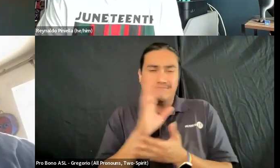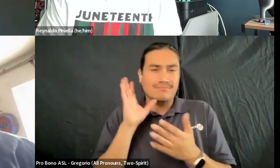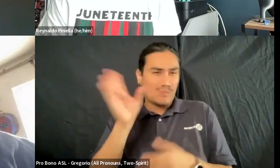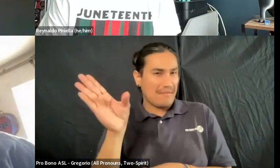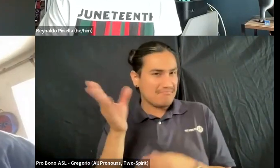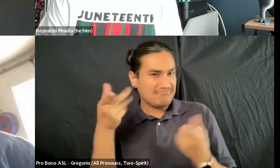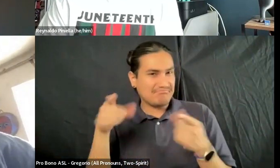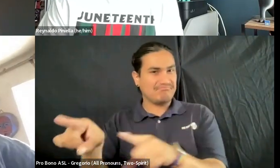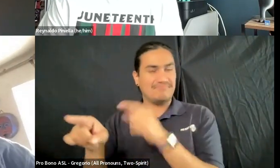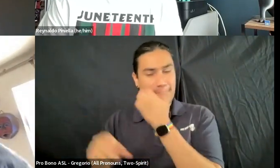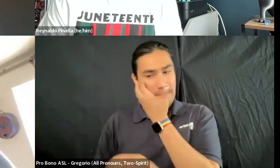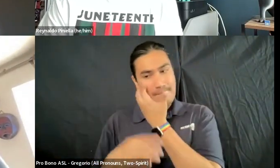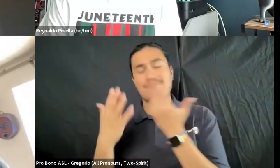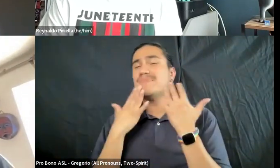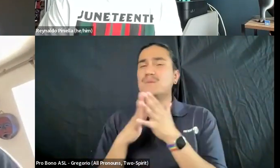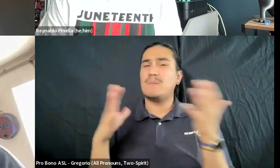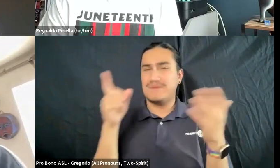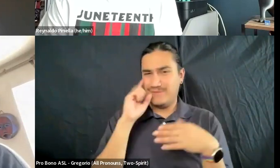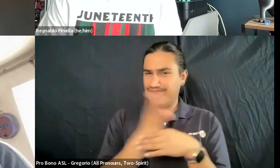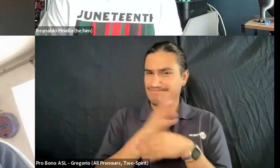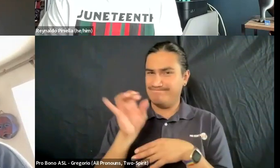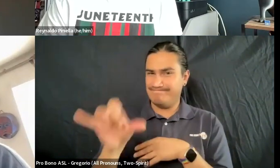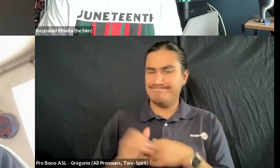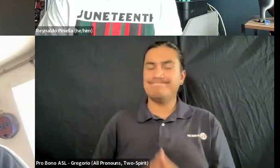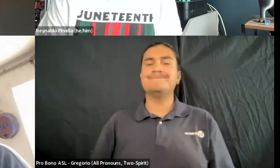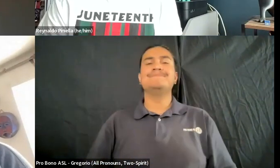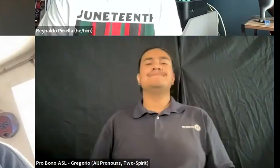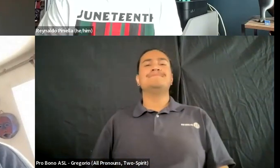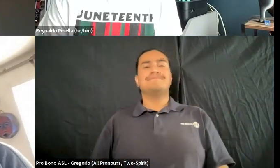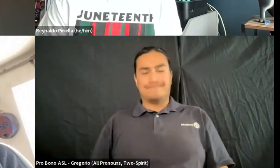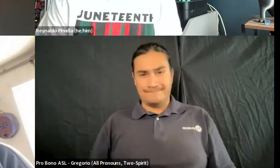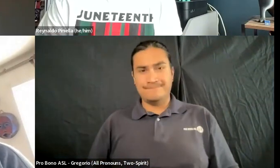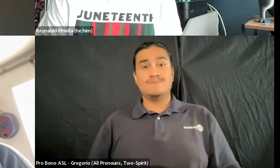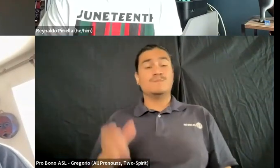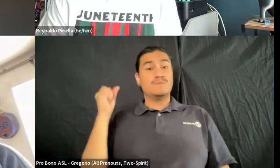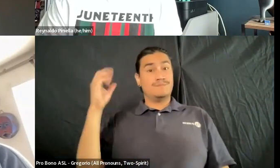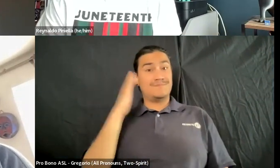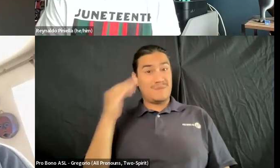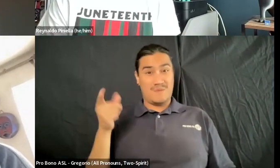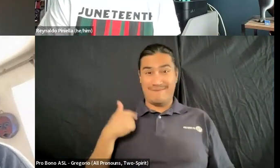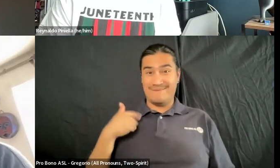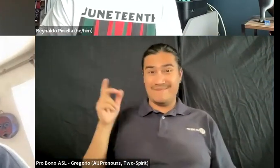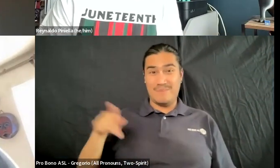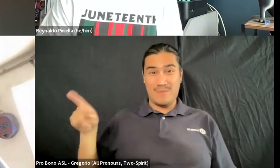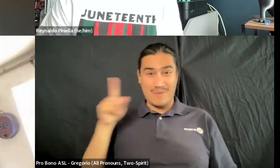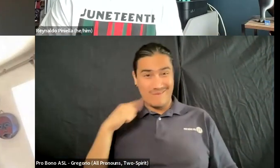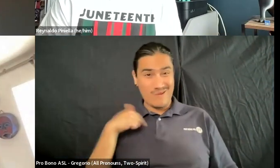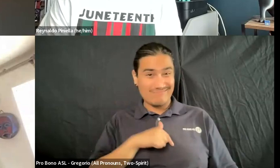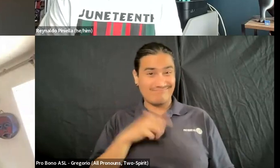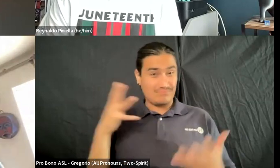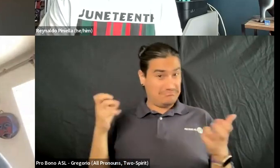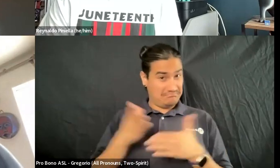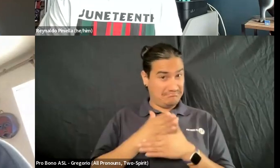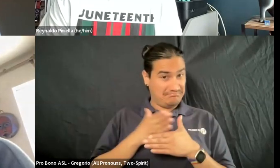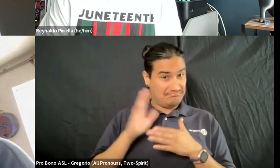so thank you so much for sharing that. So I would love, I know you have a little PowerPoint for us. Do you want to share